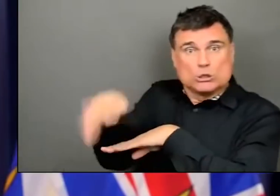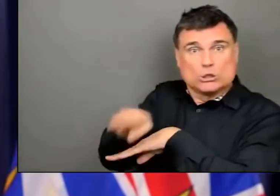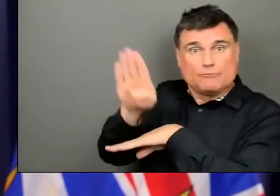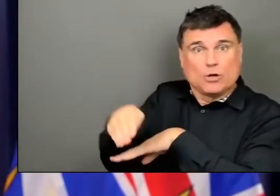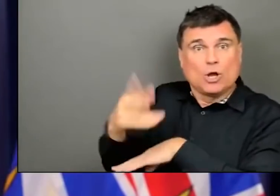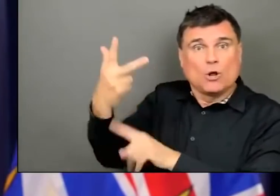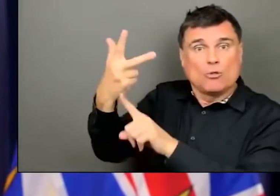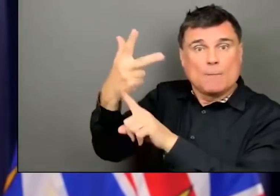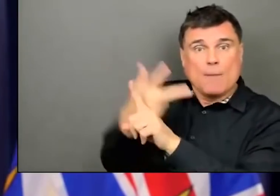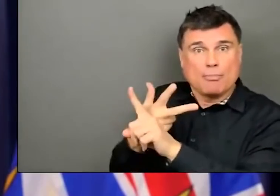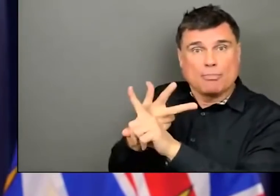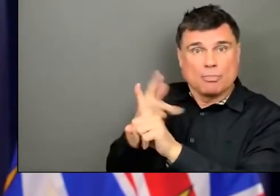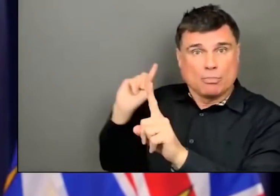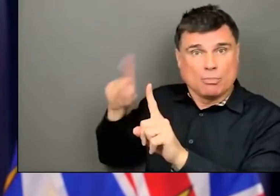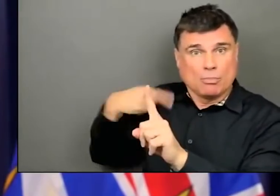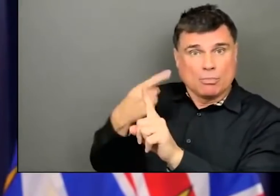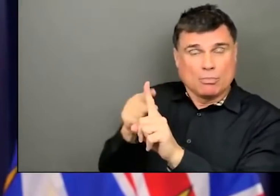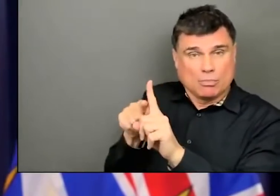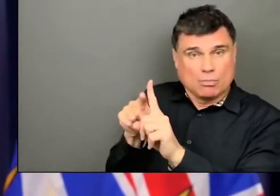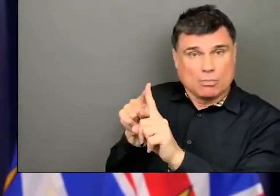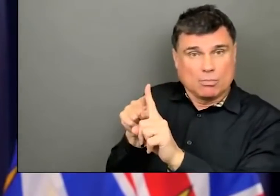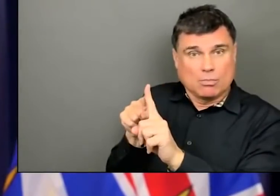122,000, or as of, should I say, yesterday at midnight,